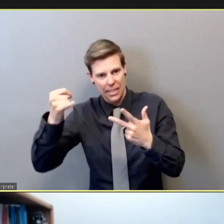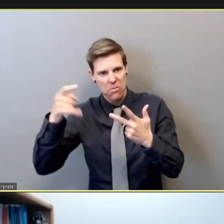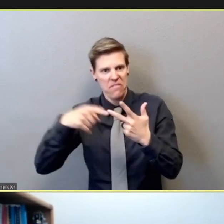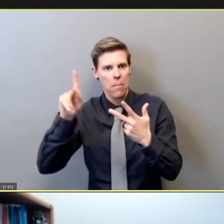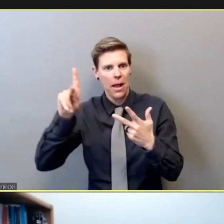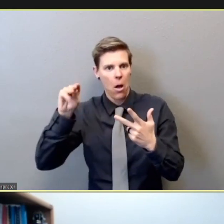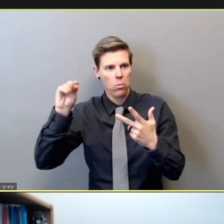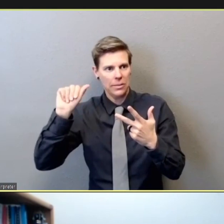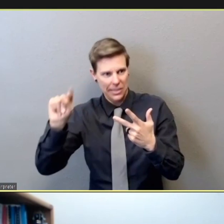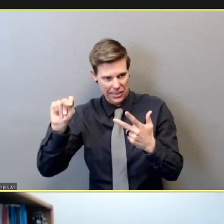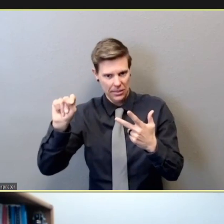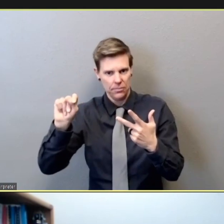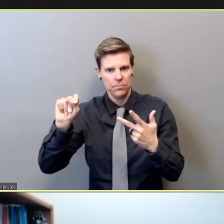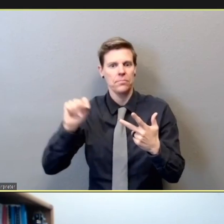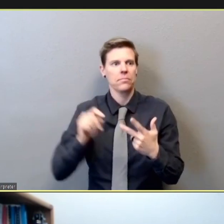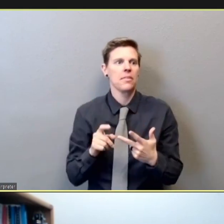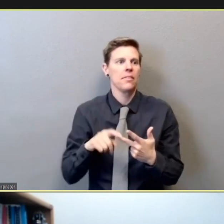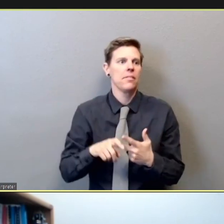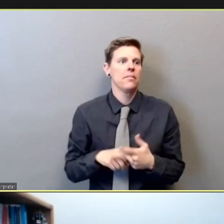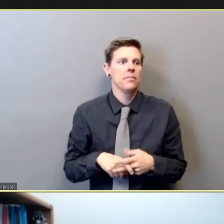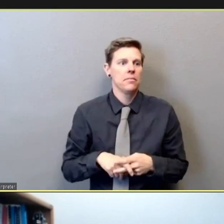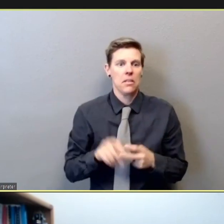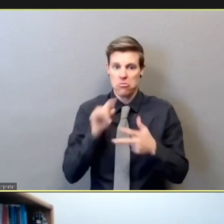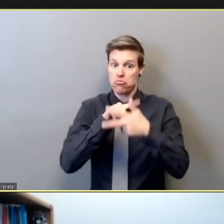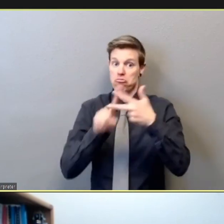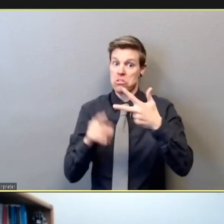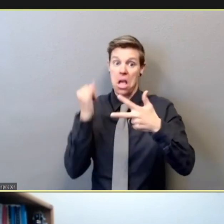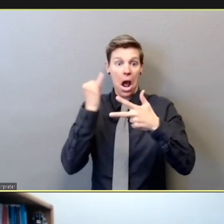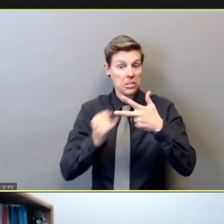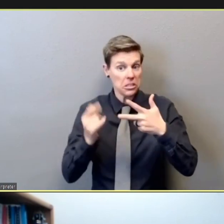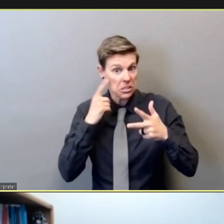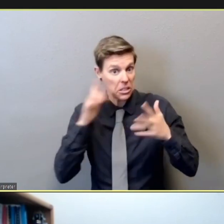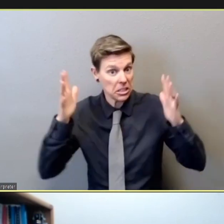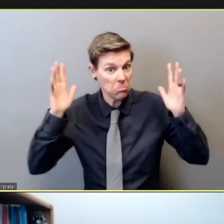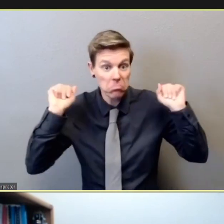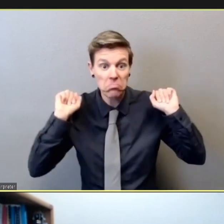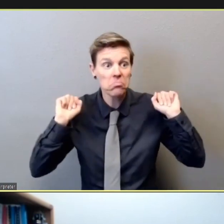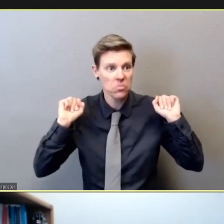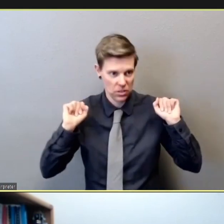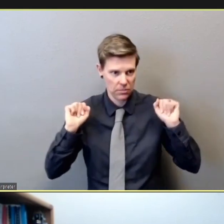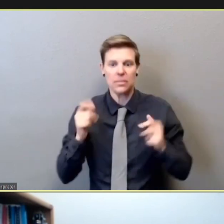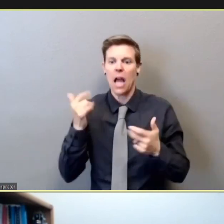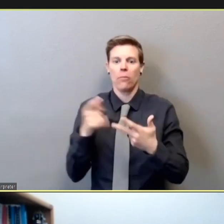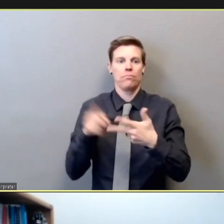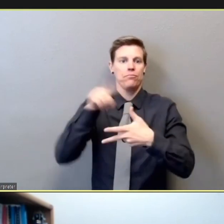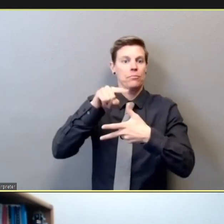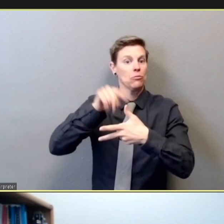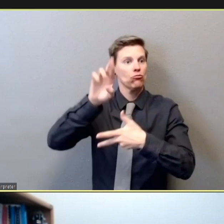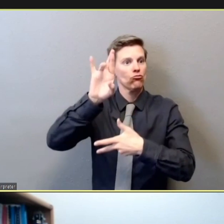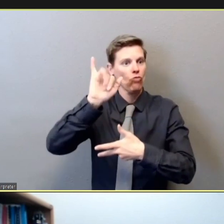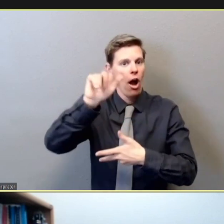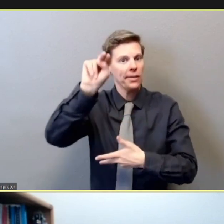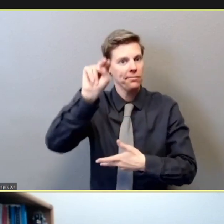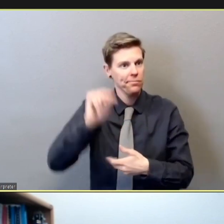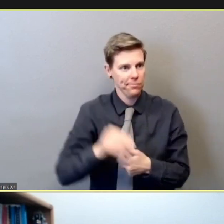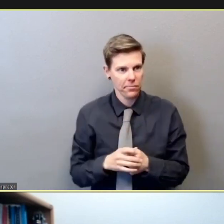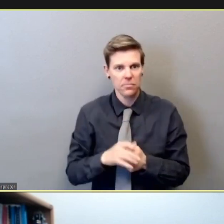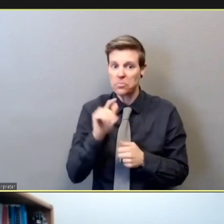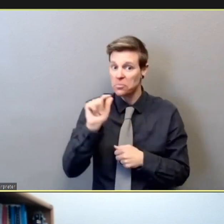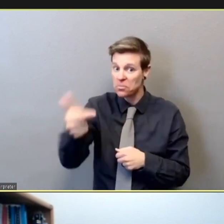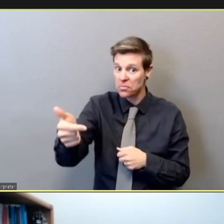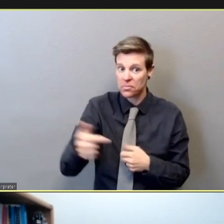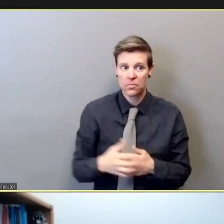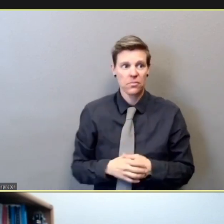And that's it. So, Ryan, go ahead with your question, please. Thank